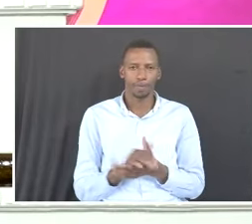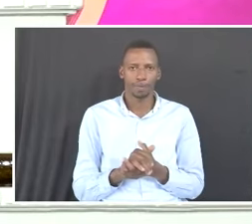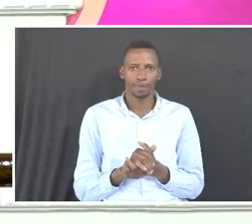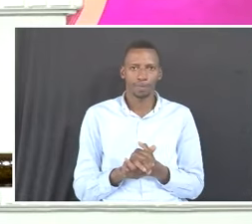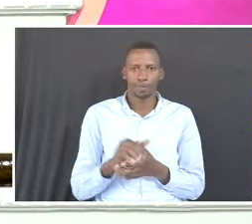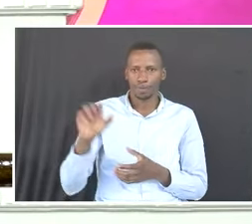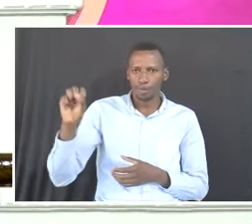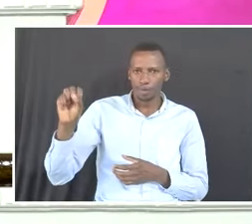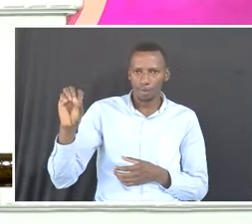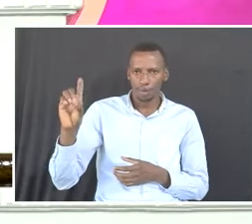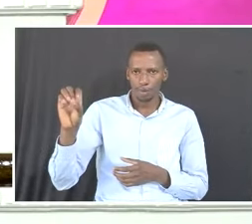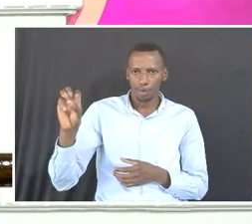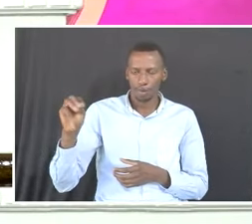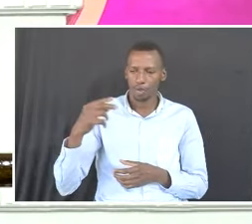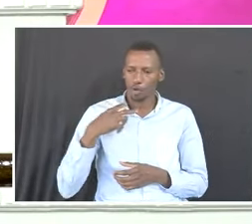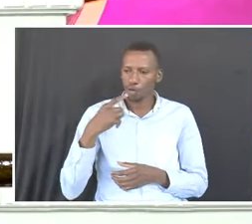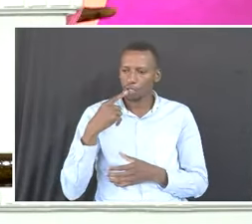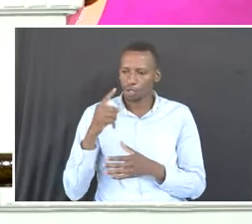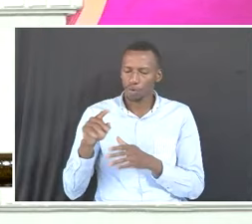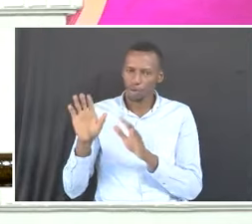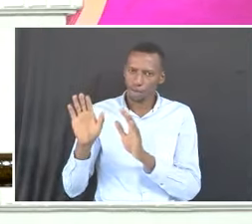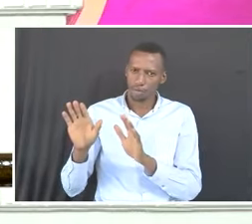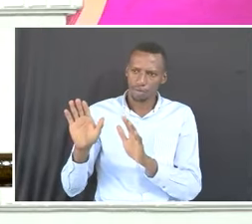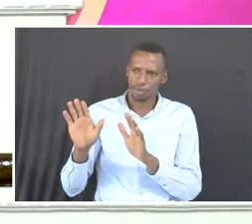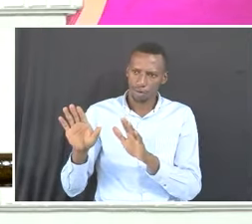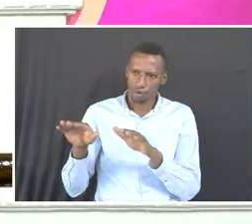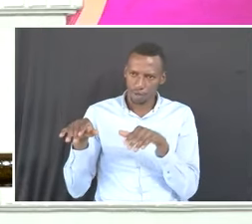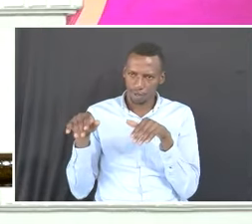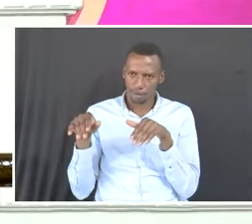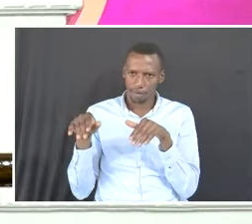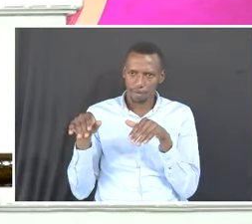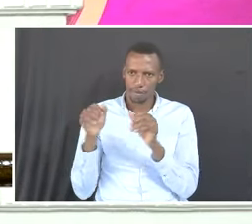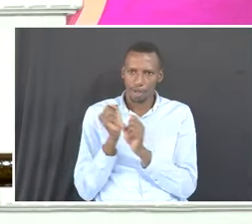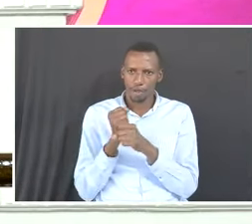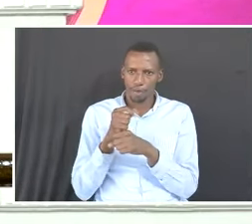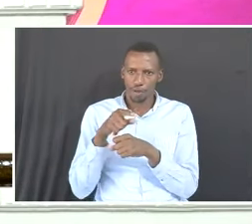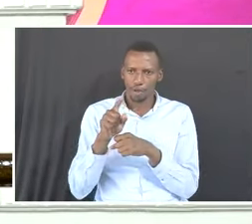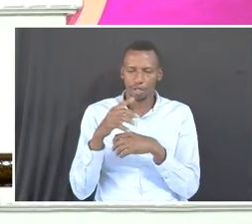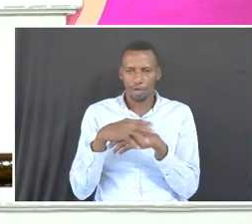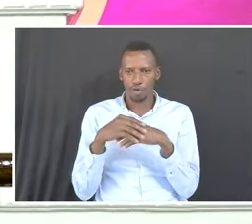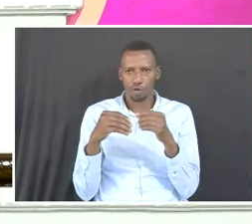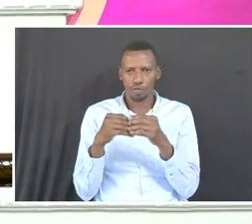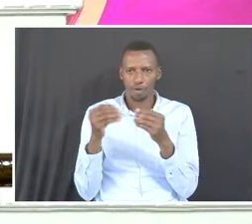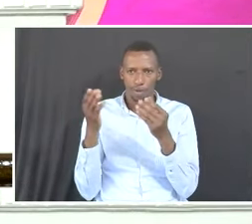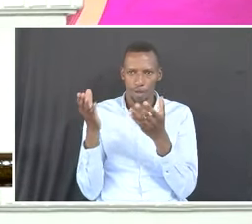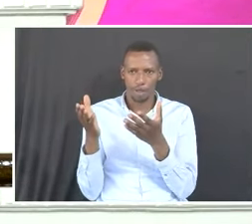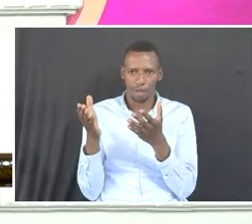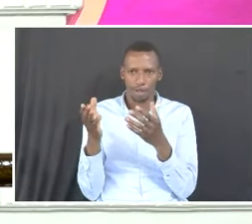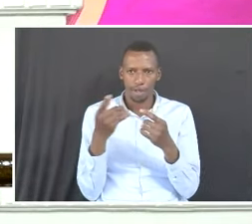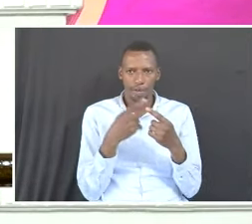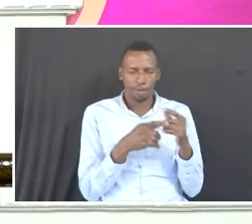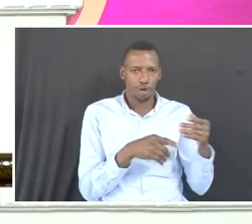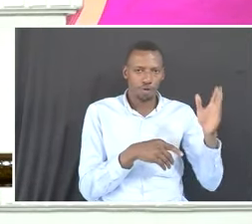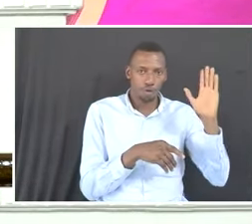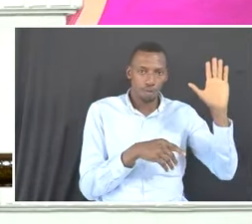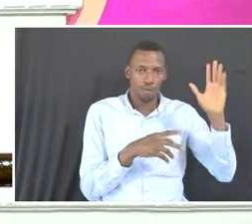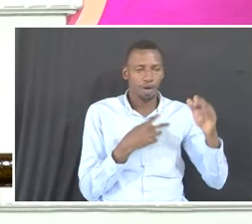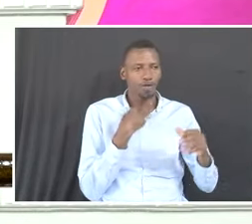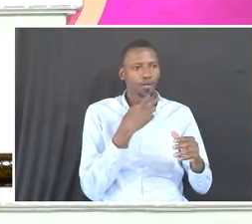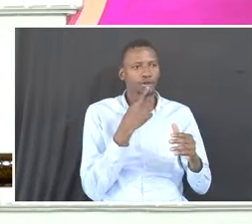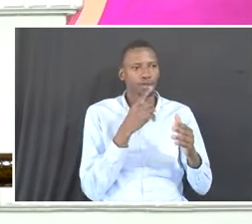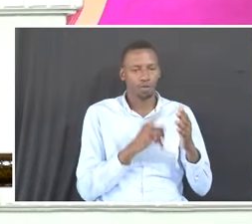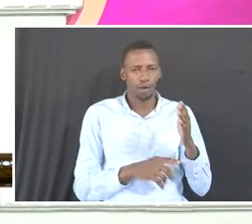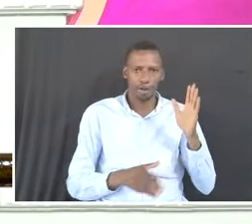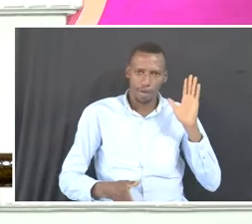voice says, wait, be not alarmed, make yourself comfortable where you are. The godly voice says,